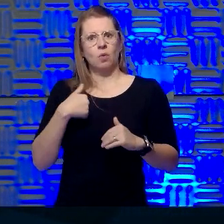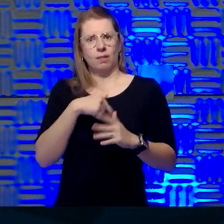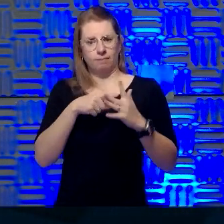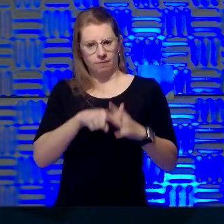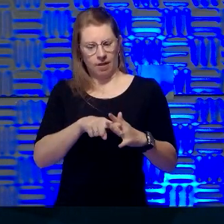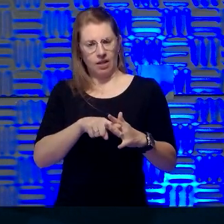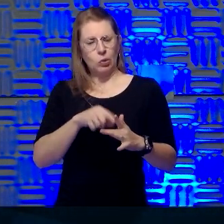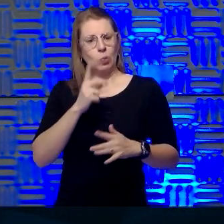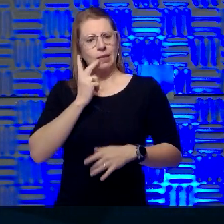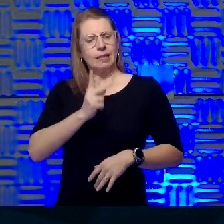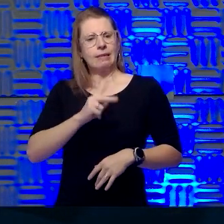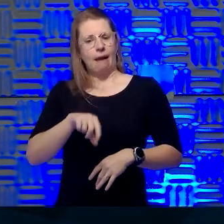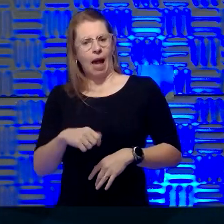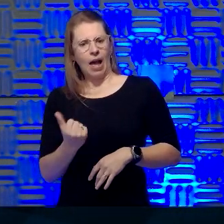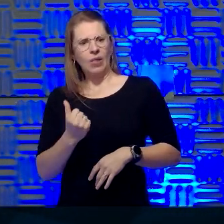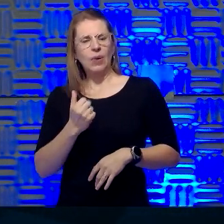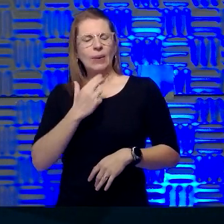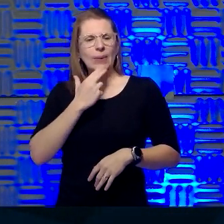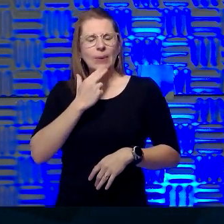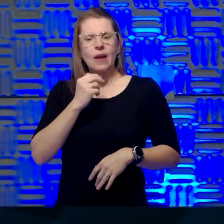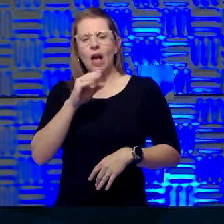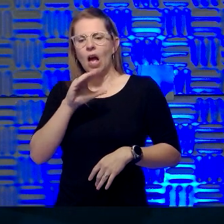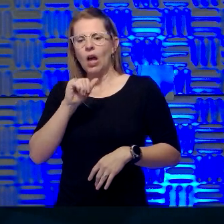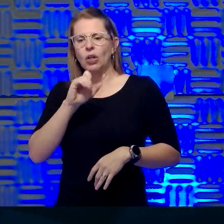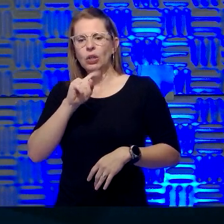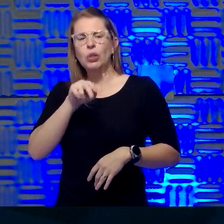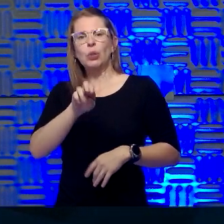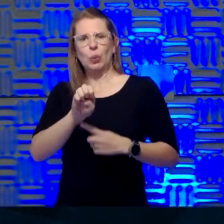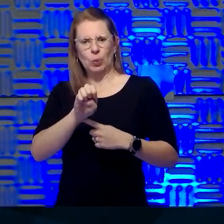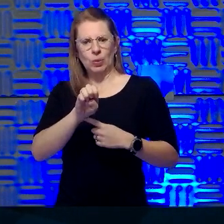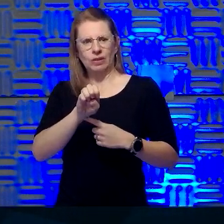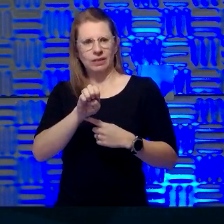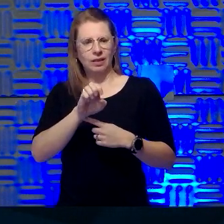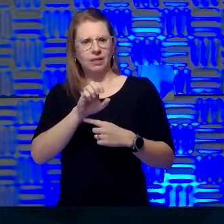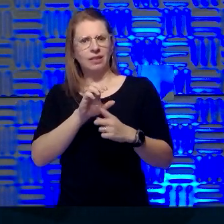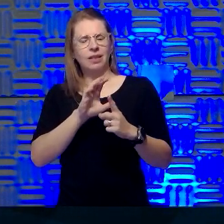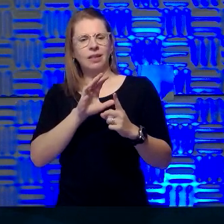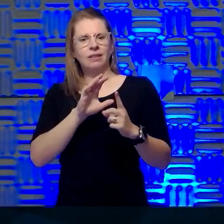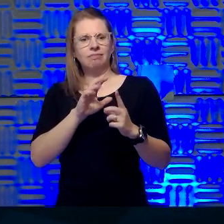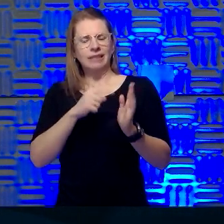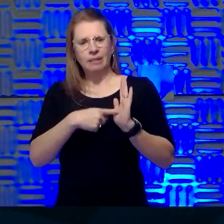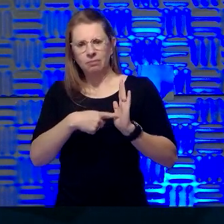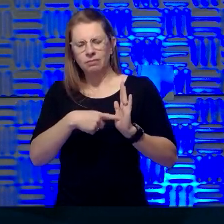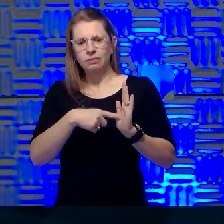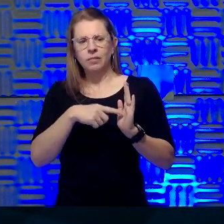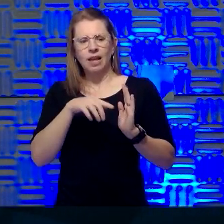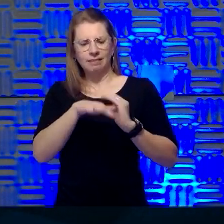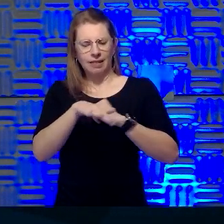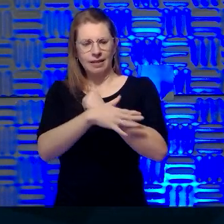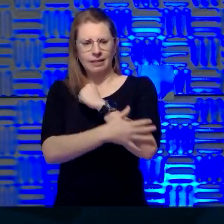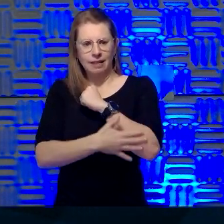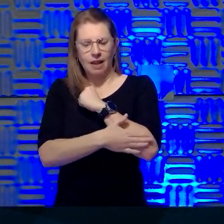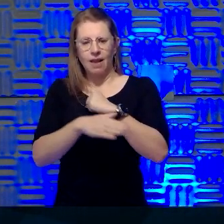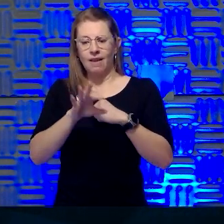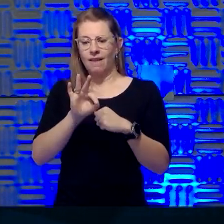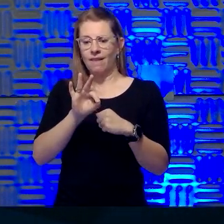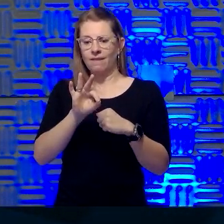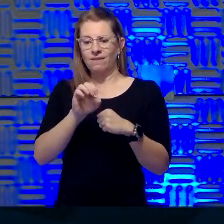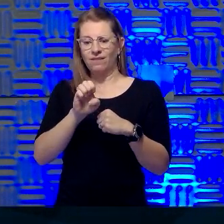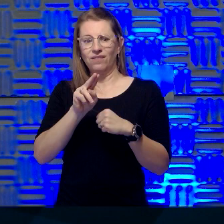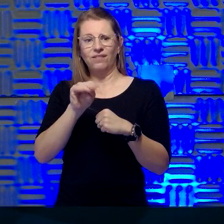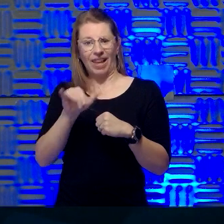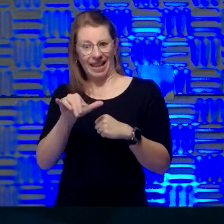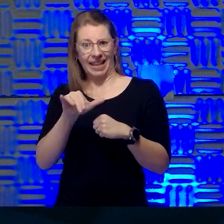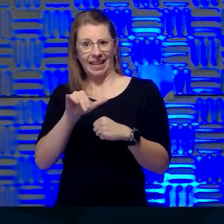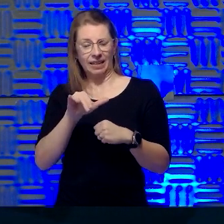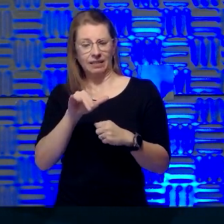to see other acute conditions being treated here in Hays from those counties, particularly Ford and Finney, as